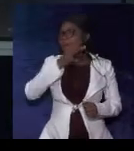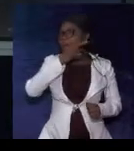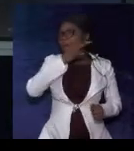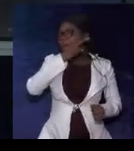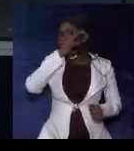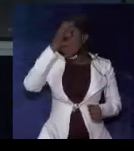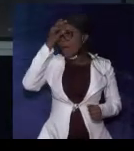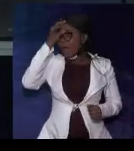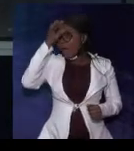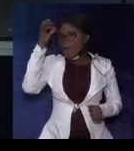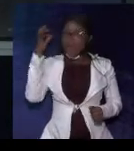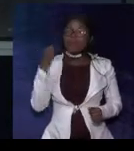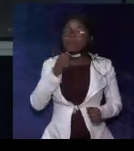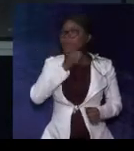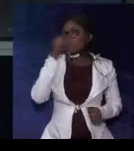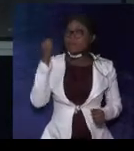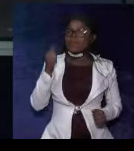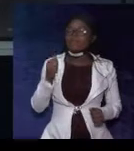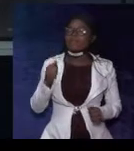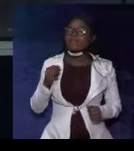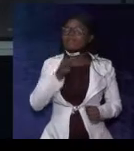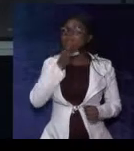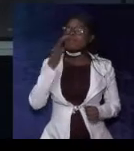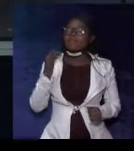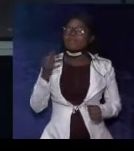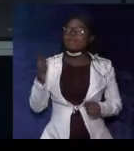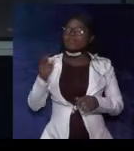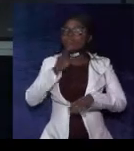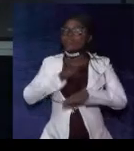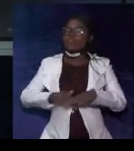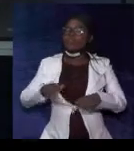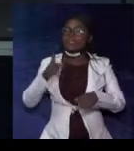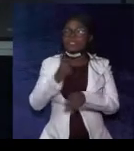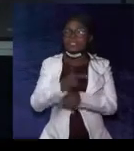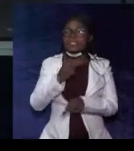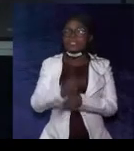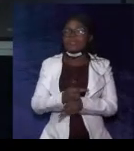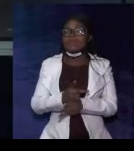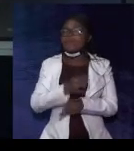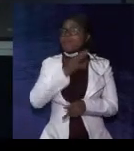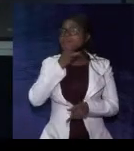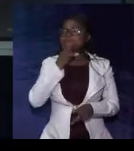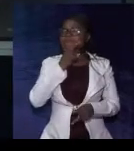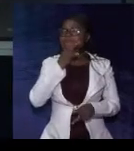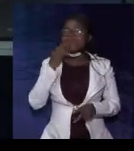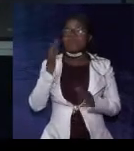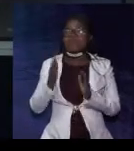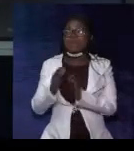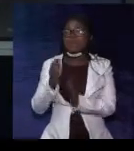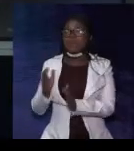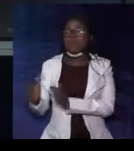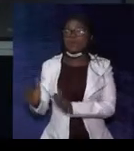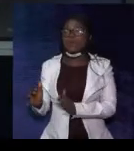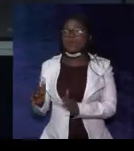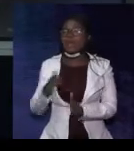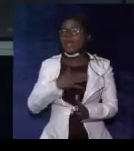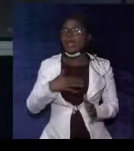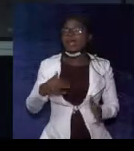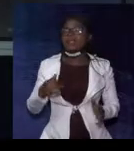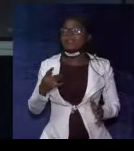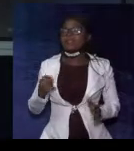farmers don't keep farm records and account, so they have poor farm management. That's the